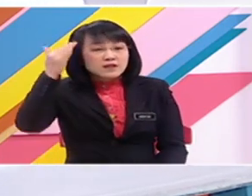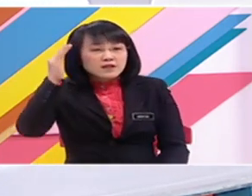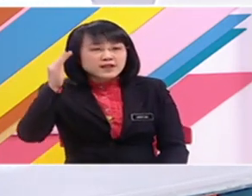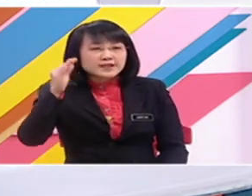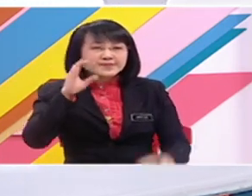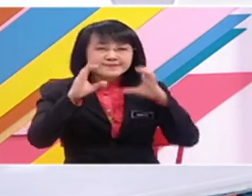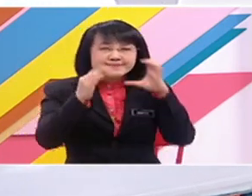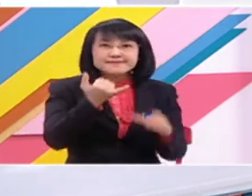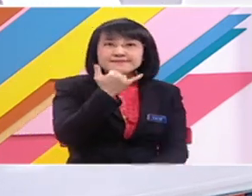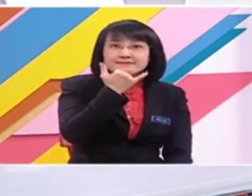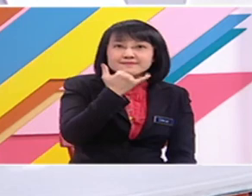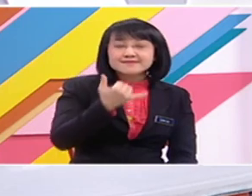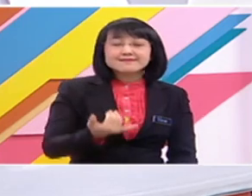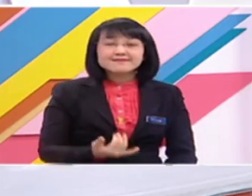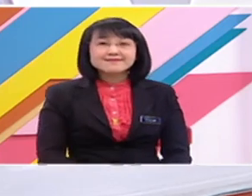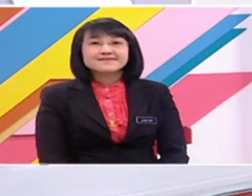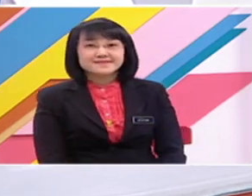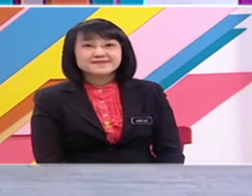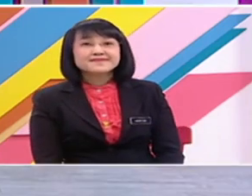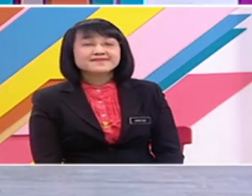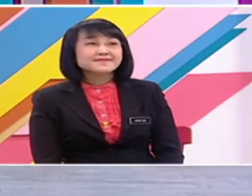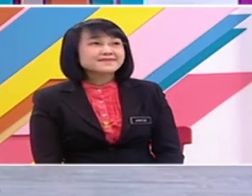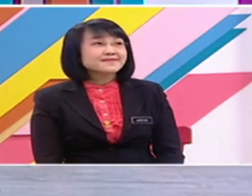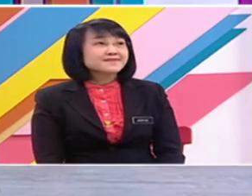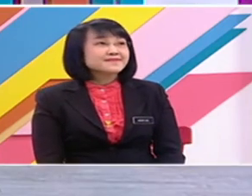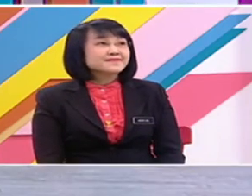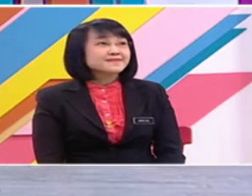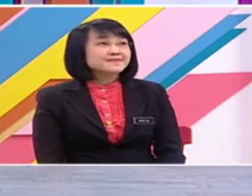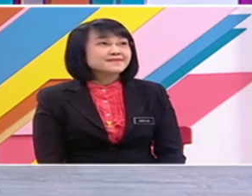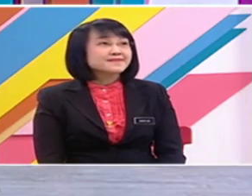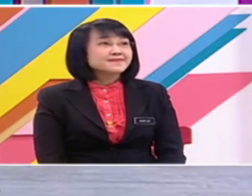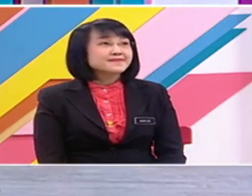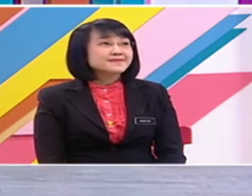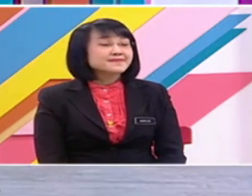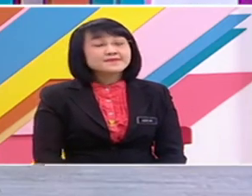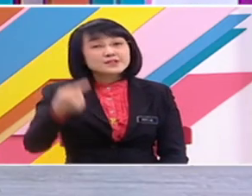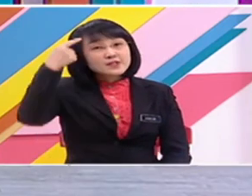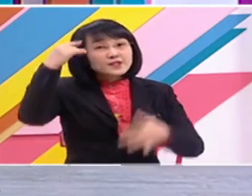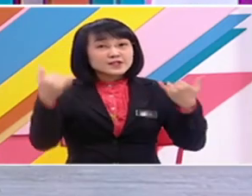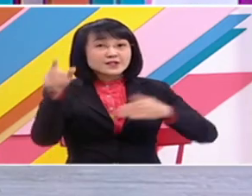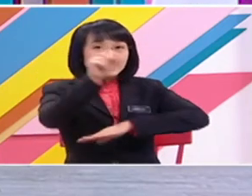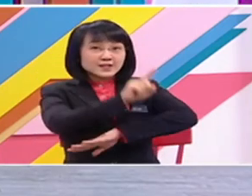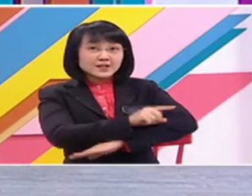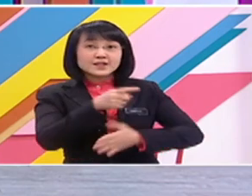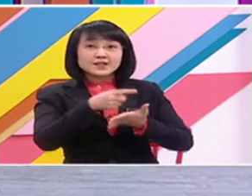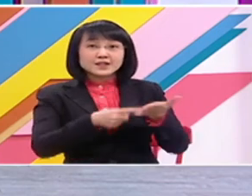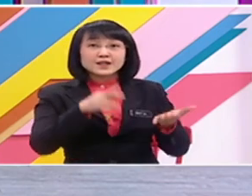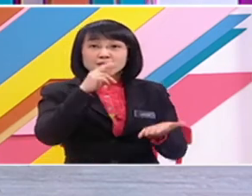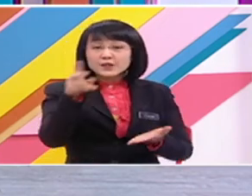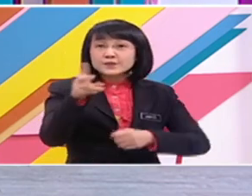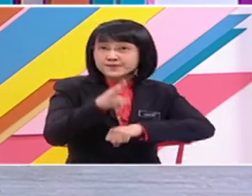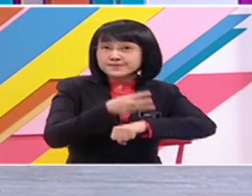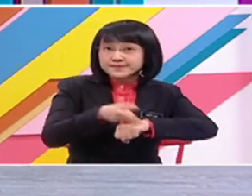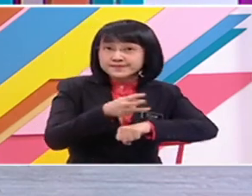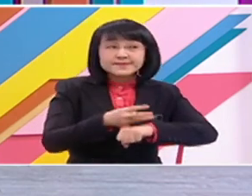like, I'm wearing a dress, but no, you're actually wearing a trousers. Yes, you're right. All right, teacher. So for today, what are you wearing? Can you share with us? Okay, it's